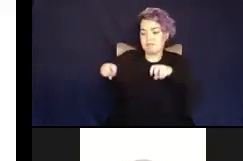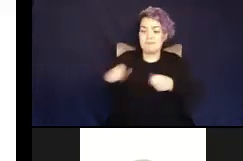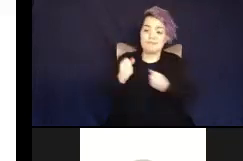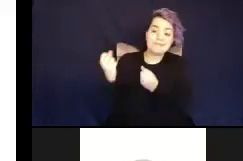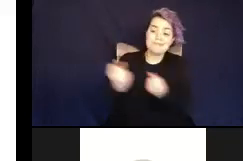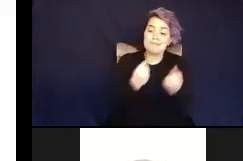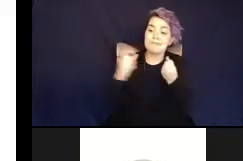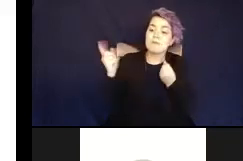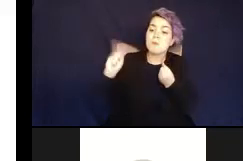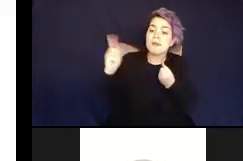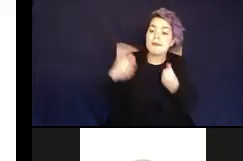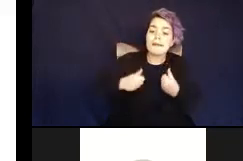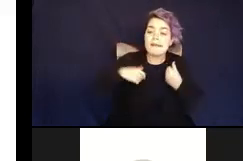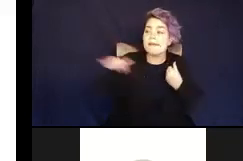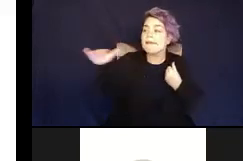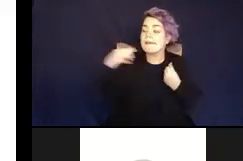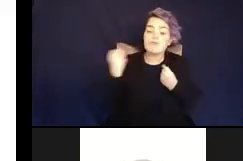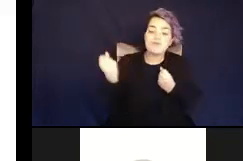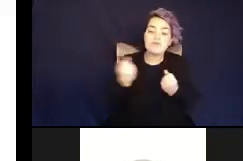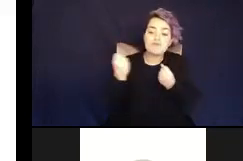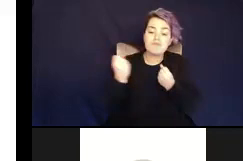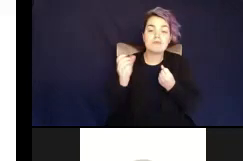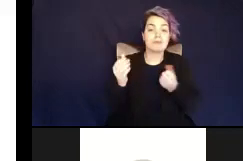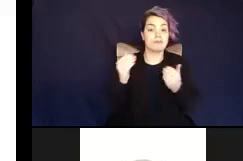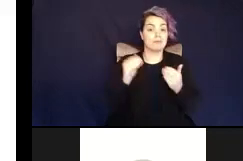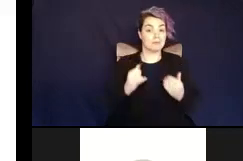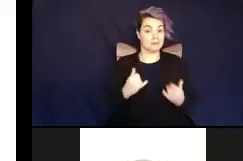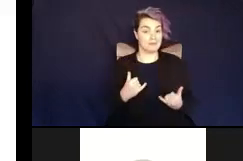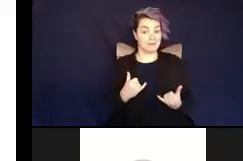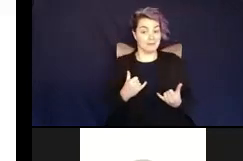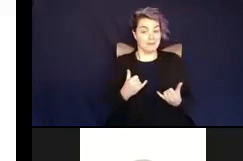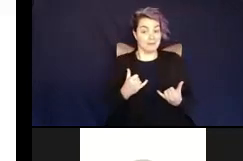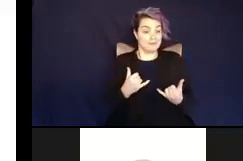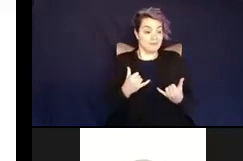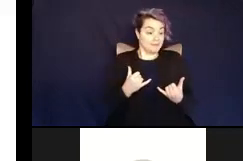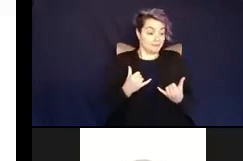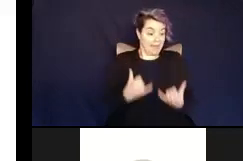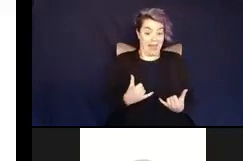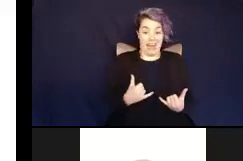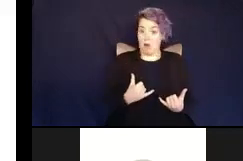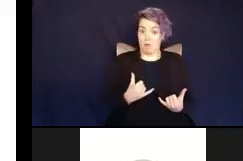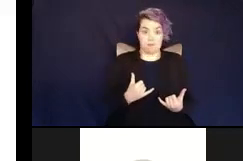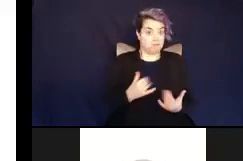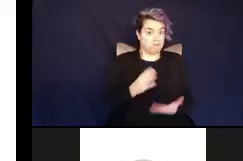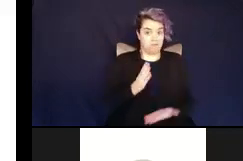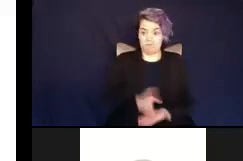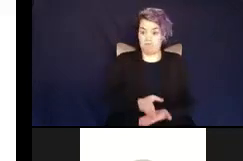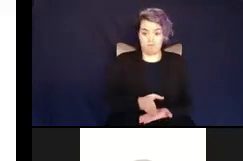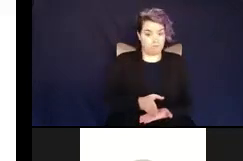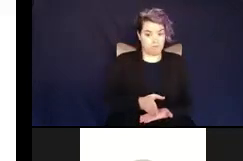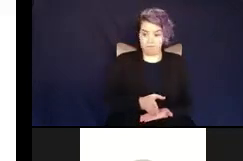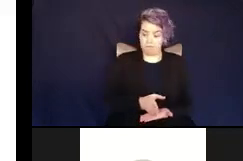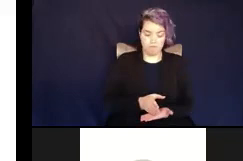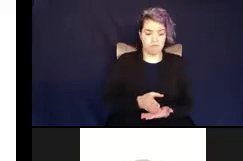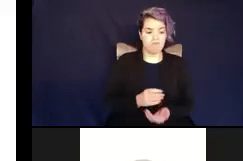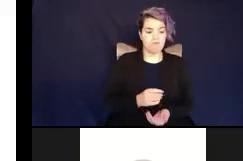want to live. And, now that stopped happening in many places. It's happening to some